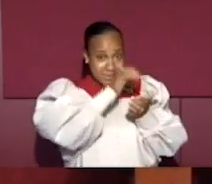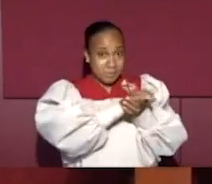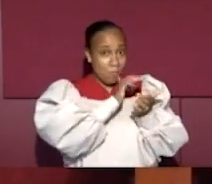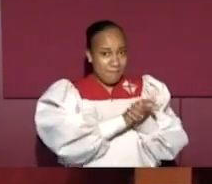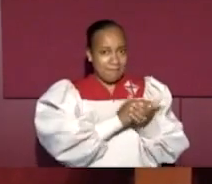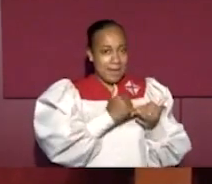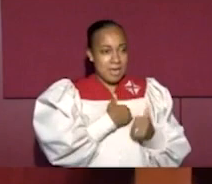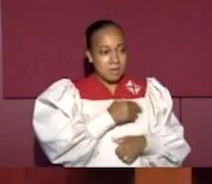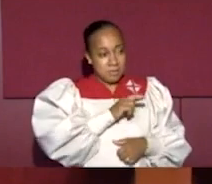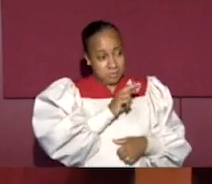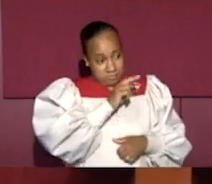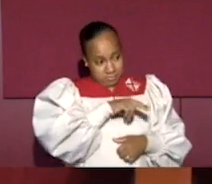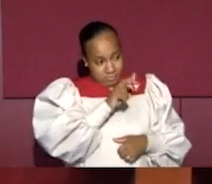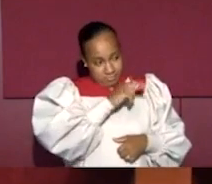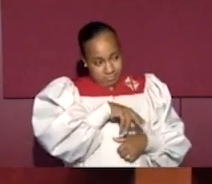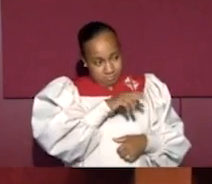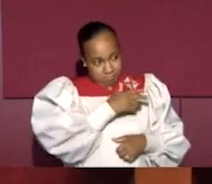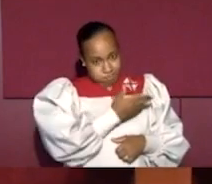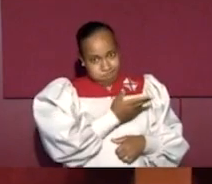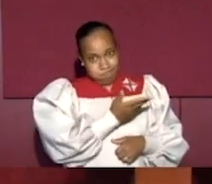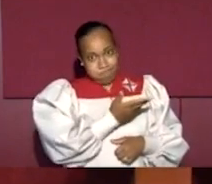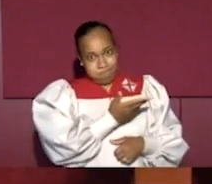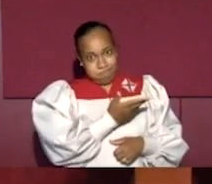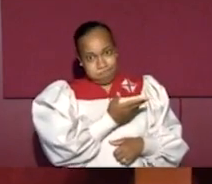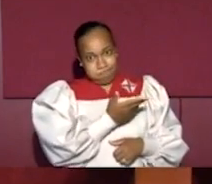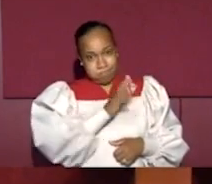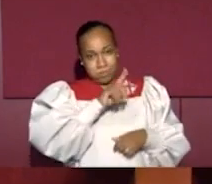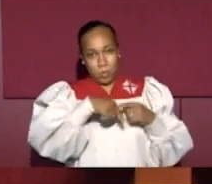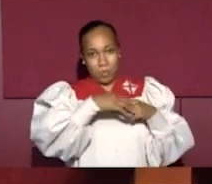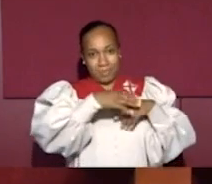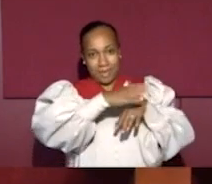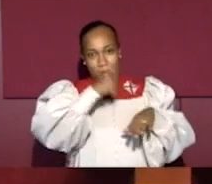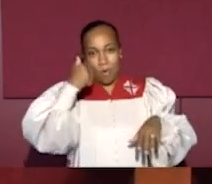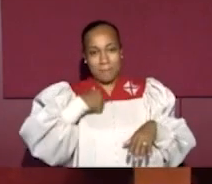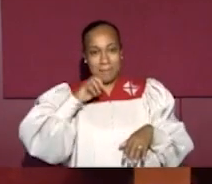starting to, you know, when are they going to call me back to the job?